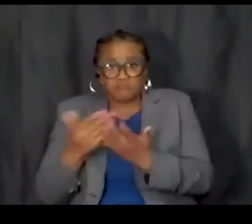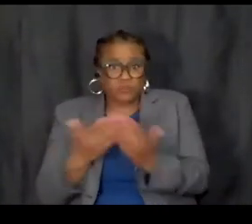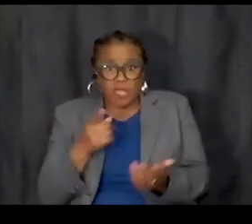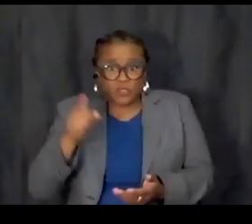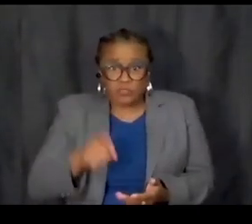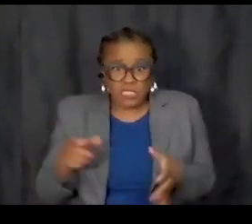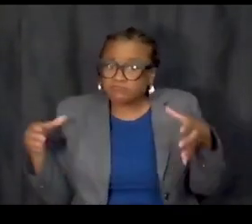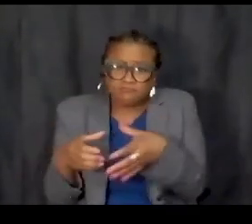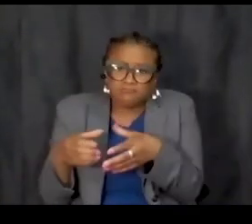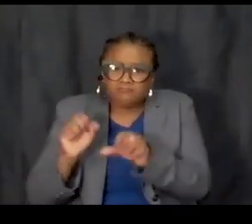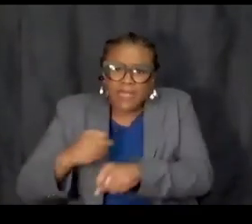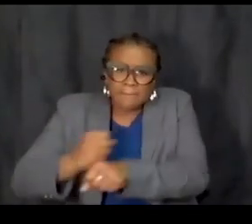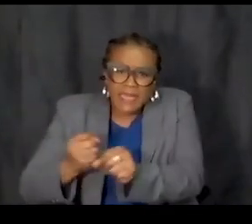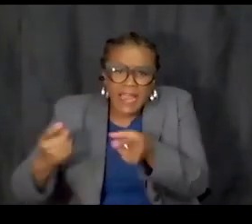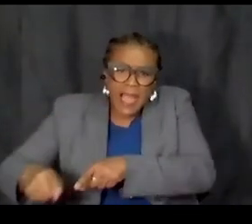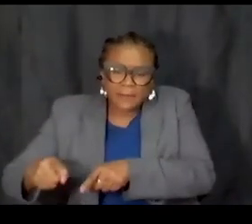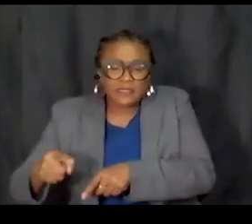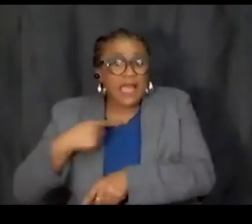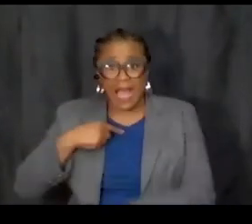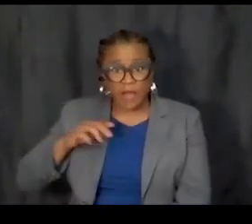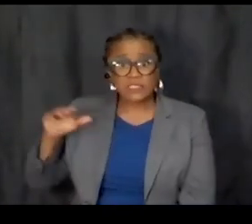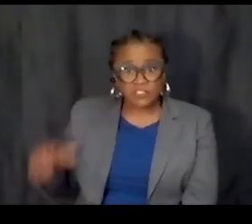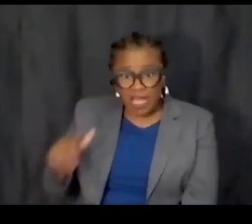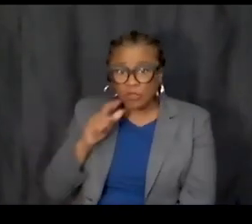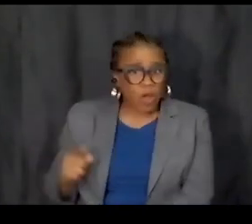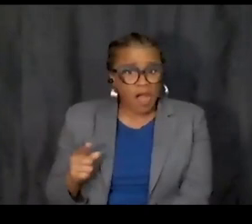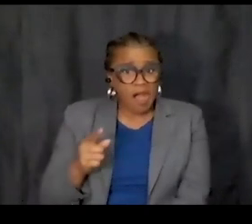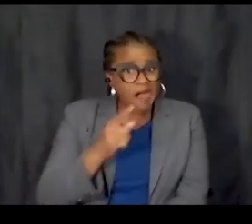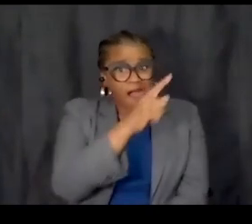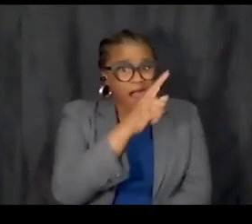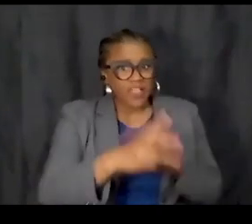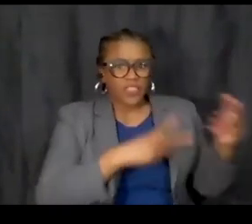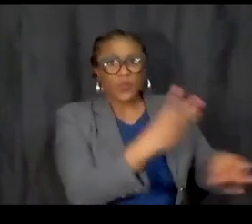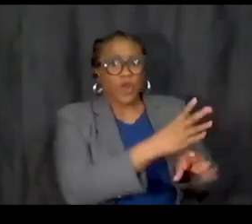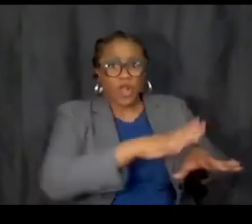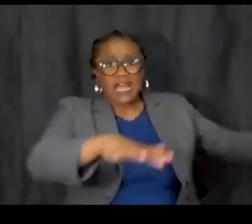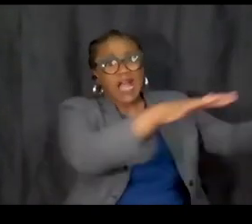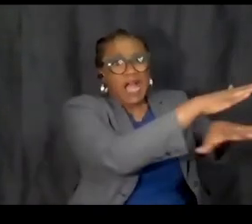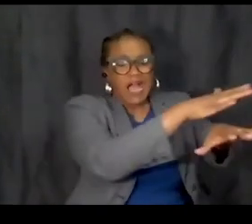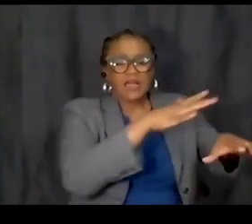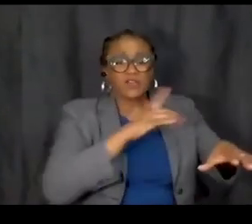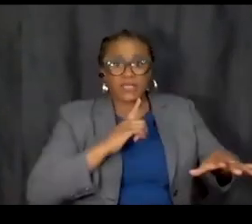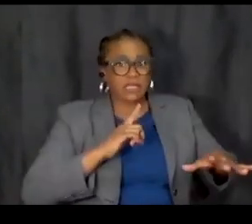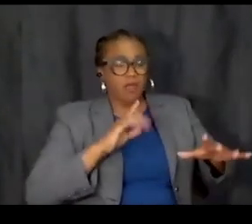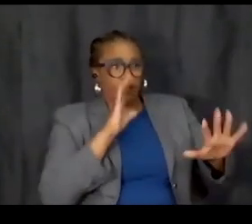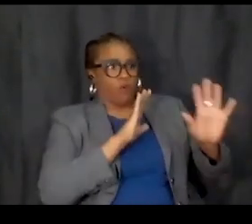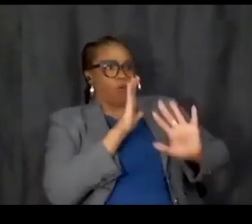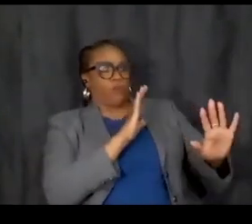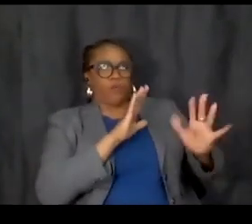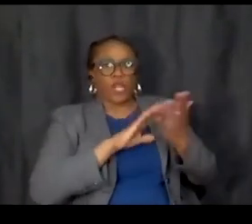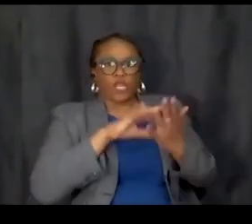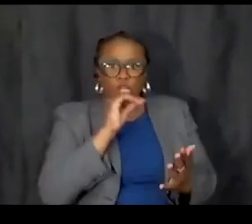and we can make it happen. I was the child who ventured out into this big old world and had to learn how to fend for myself out